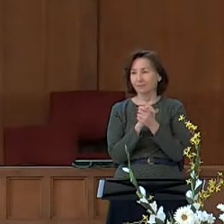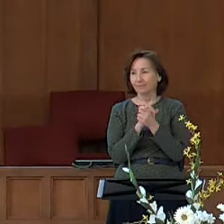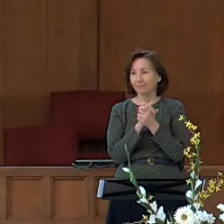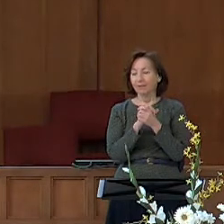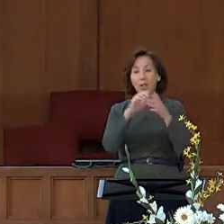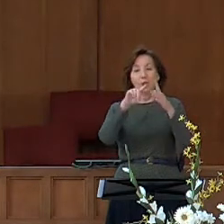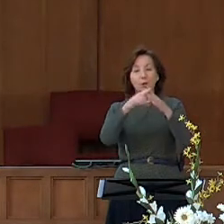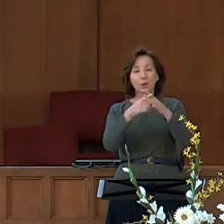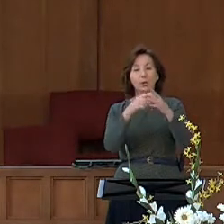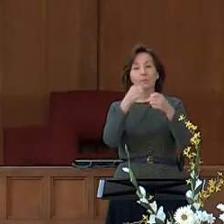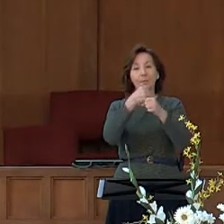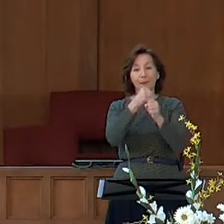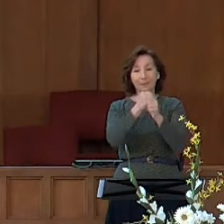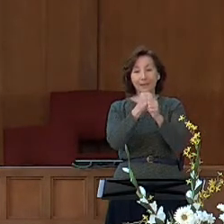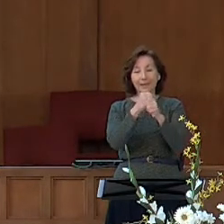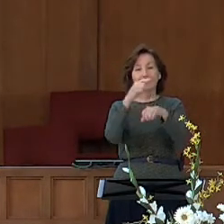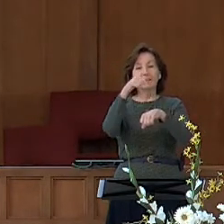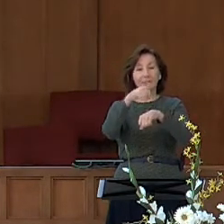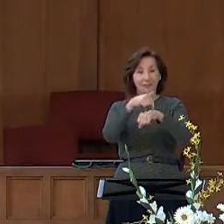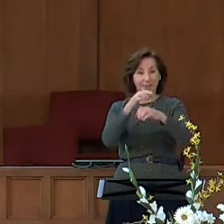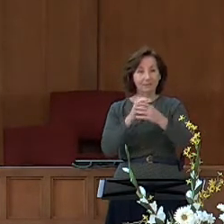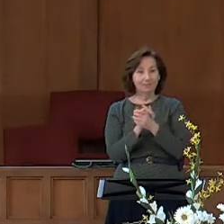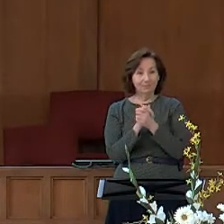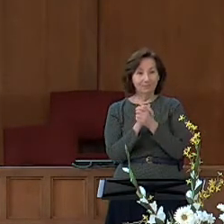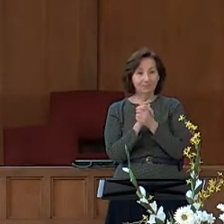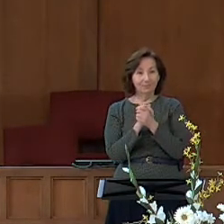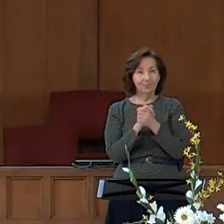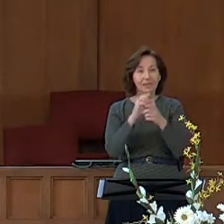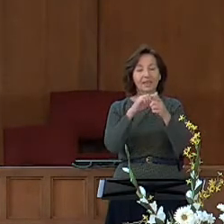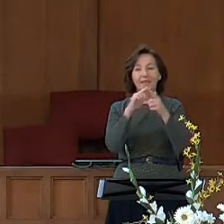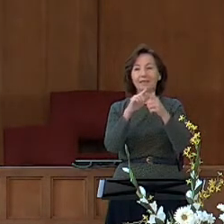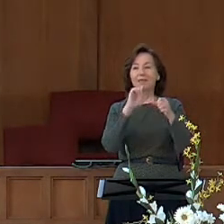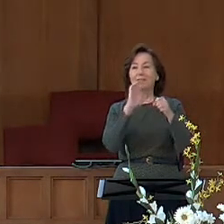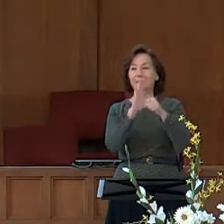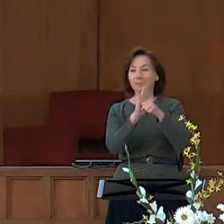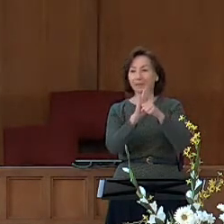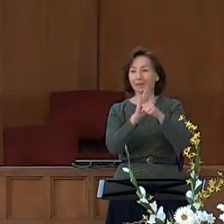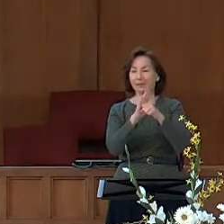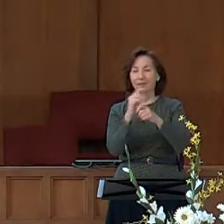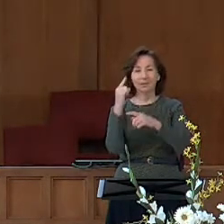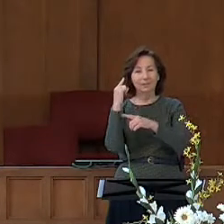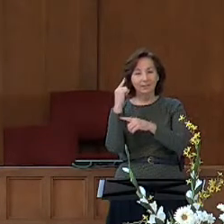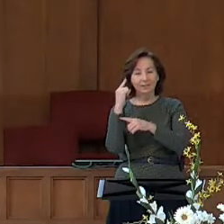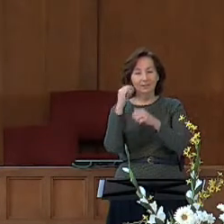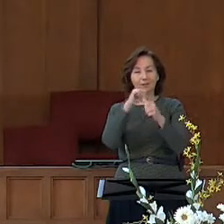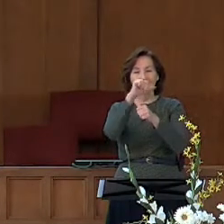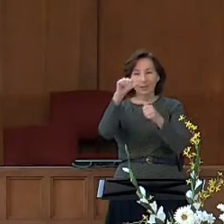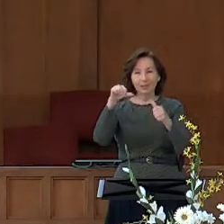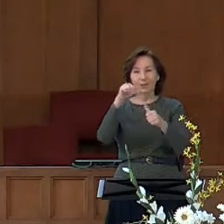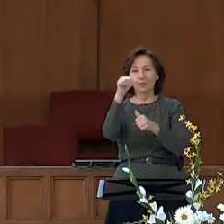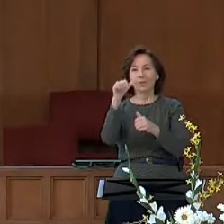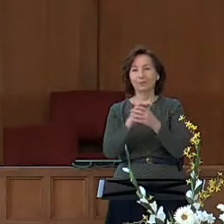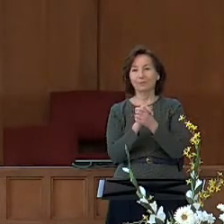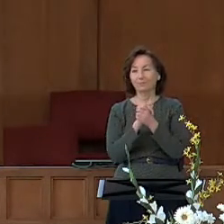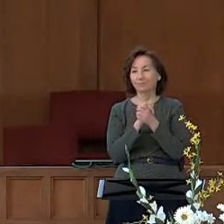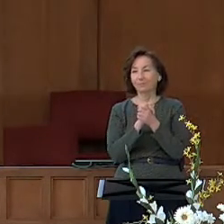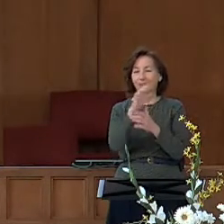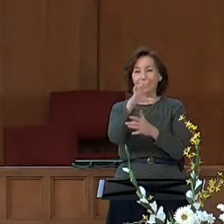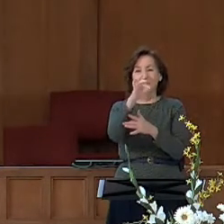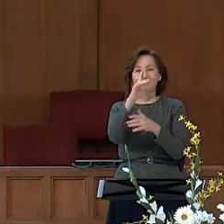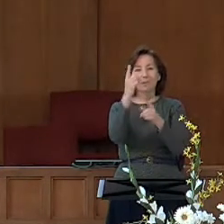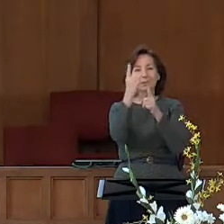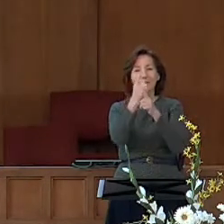Start by making the time and then commit to listening to each other. Find the